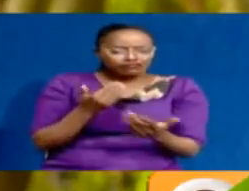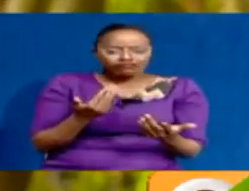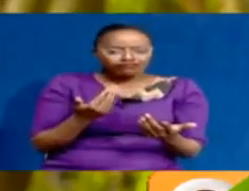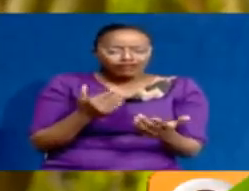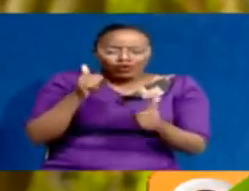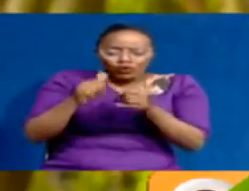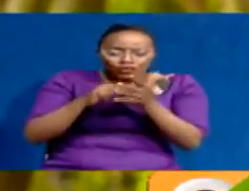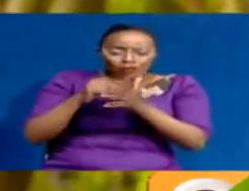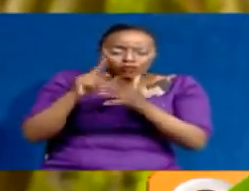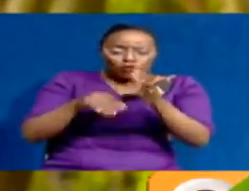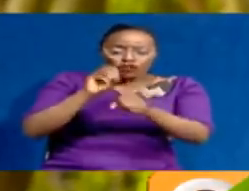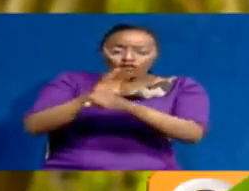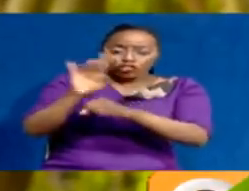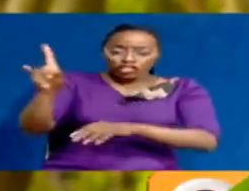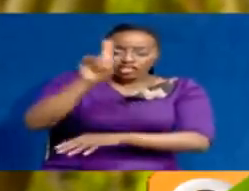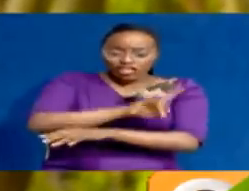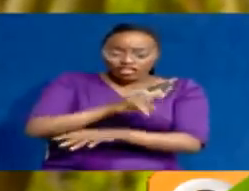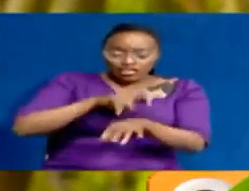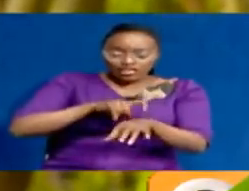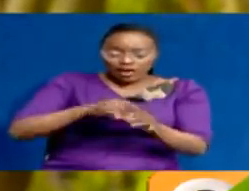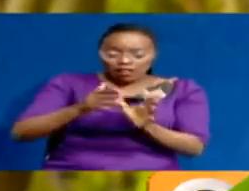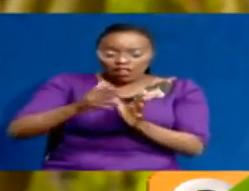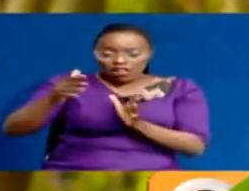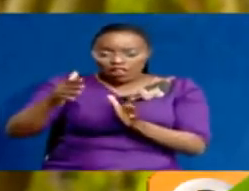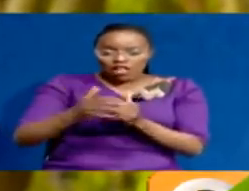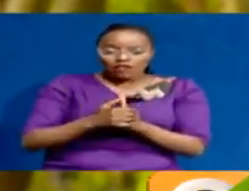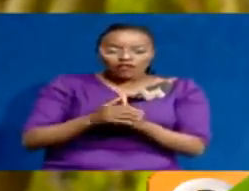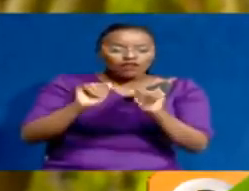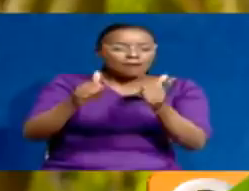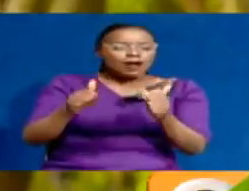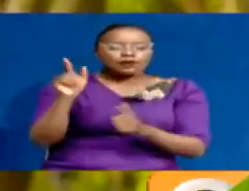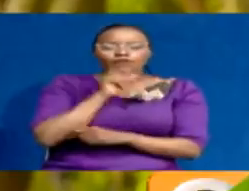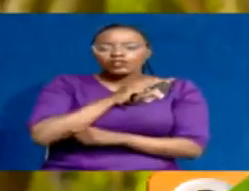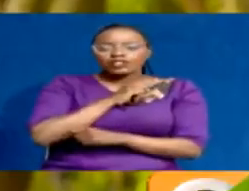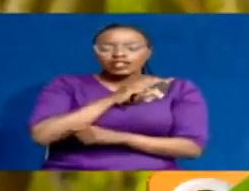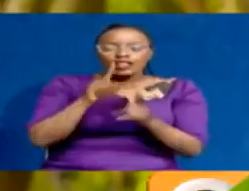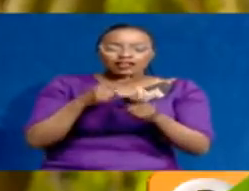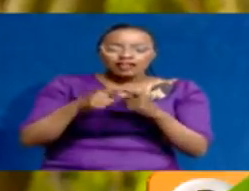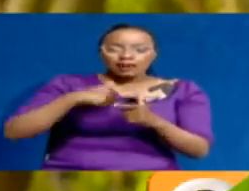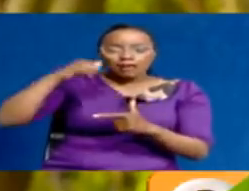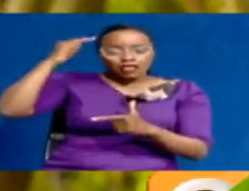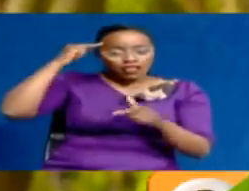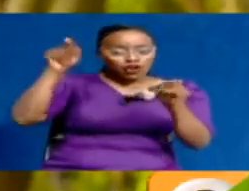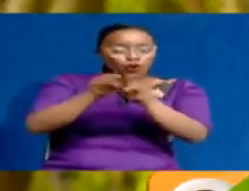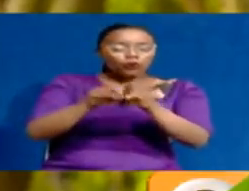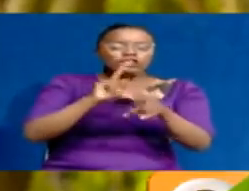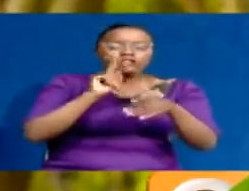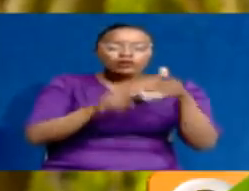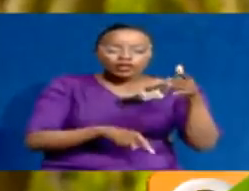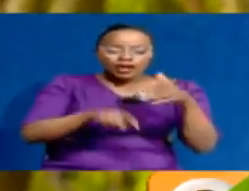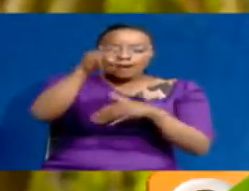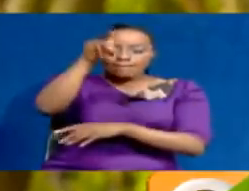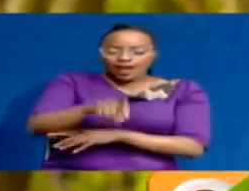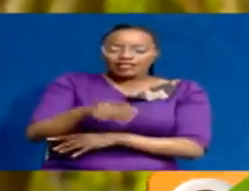jab, which means the 14-day period had not elapsed. And then I think they also said